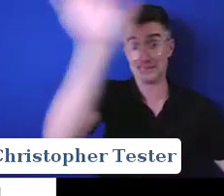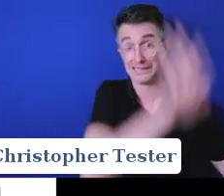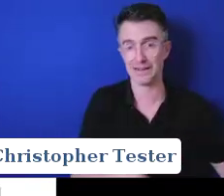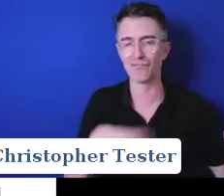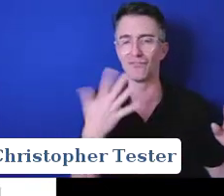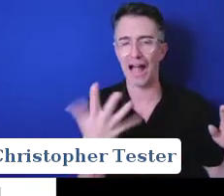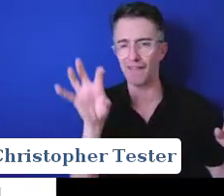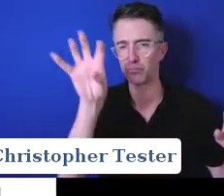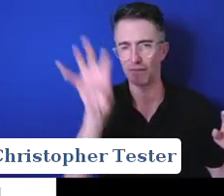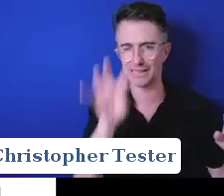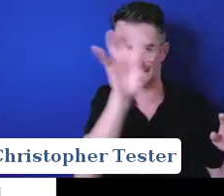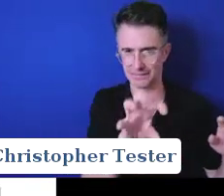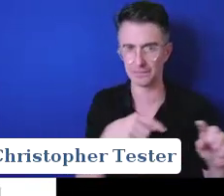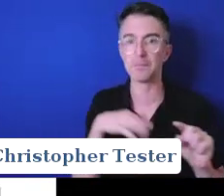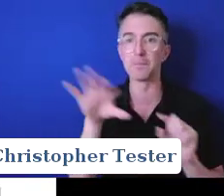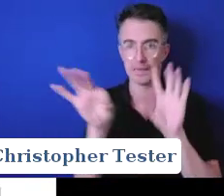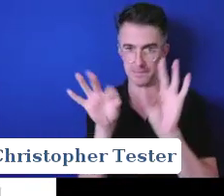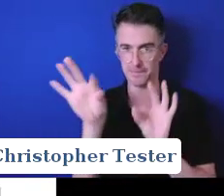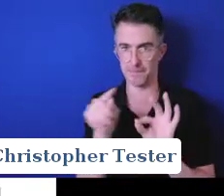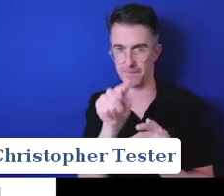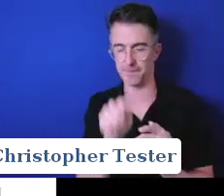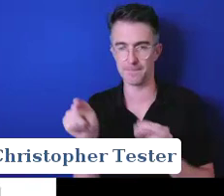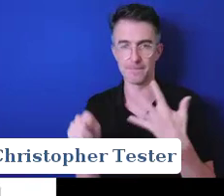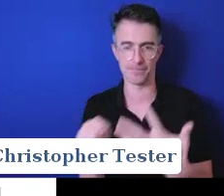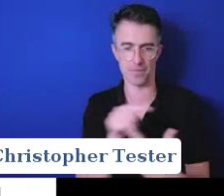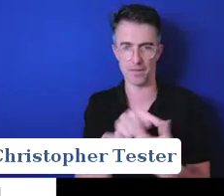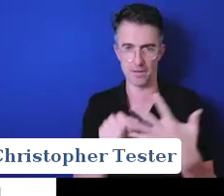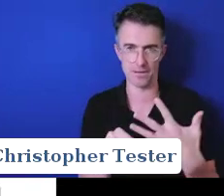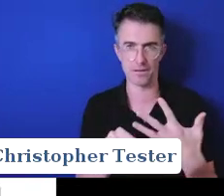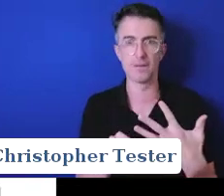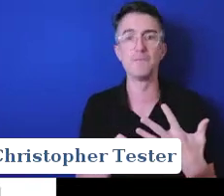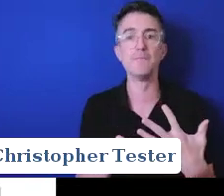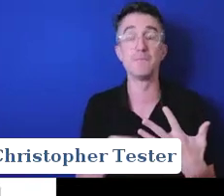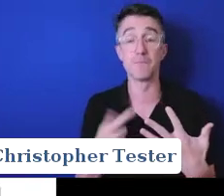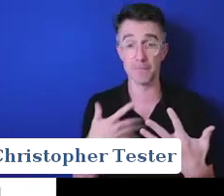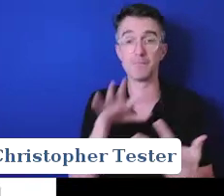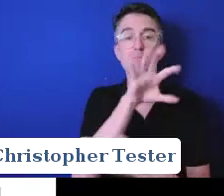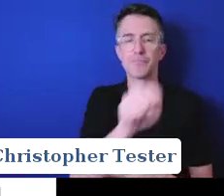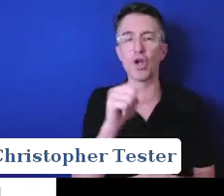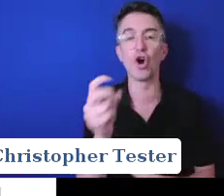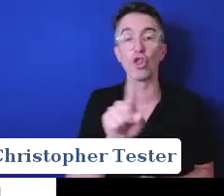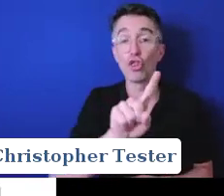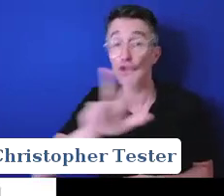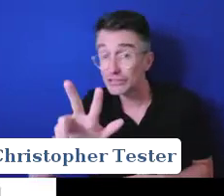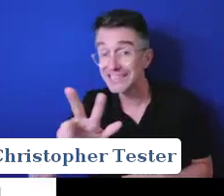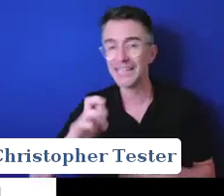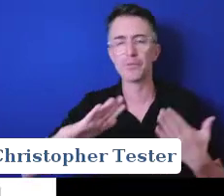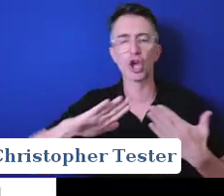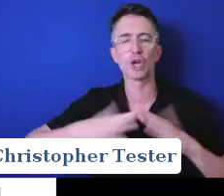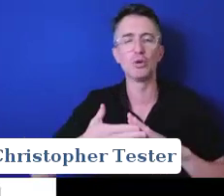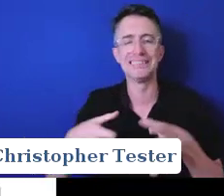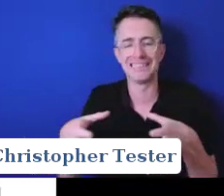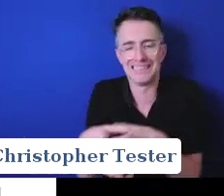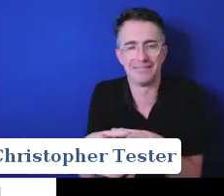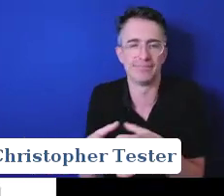identified 13 communes based on the strategic priorities of the government of Cambodia, as well as UNICEF. We conducted